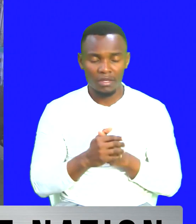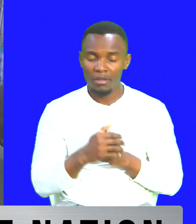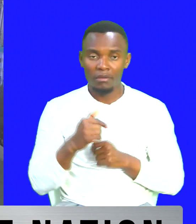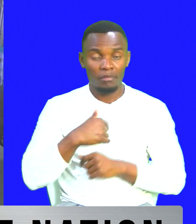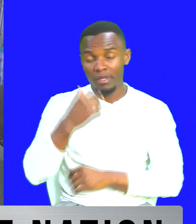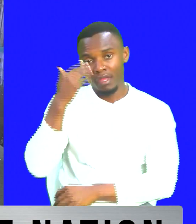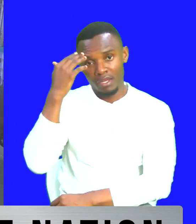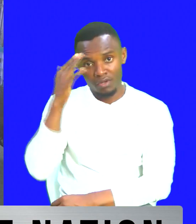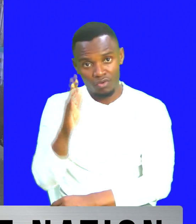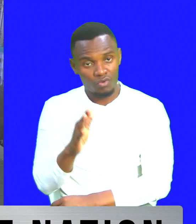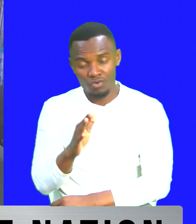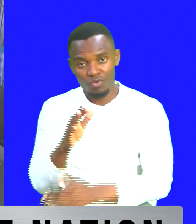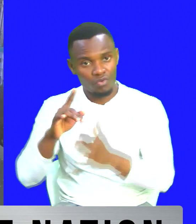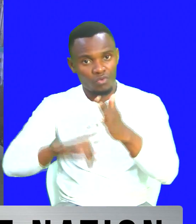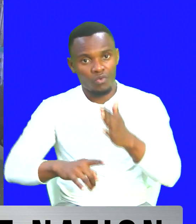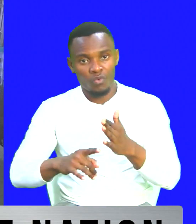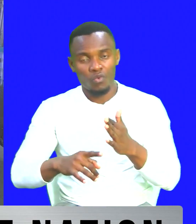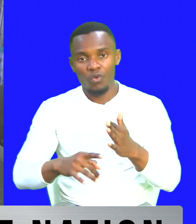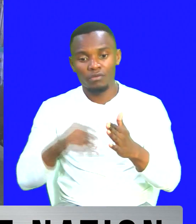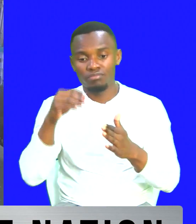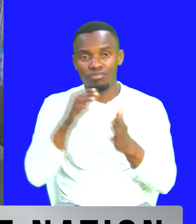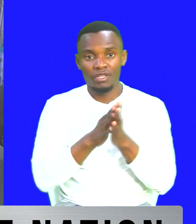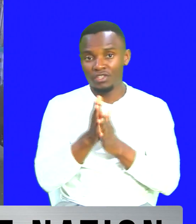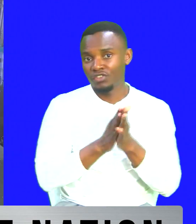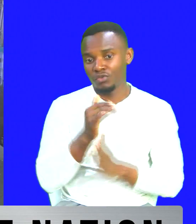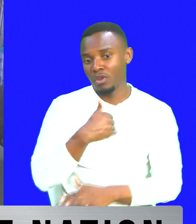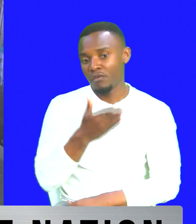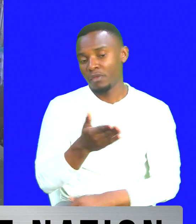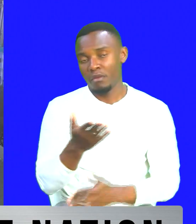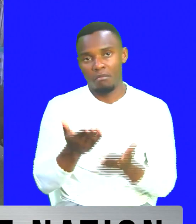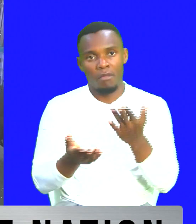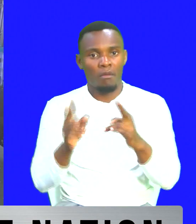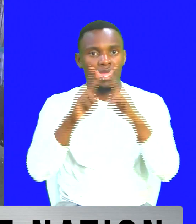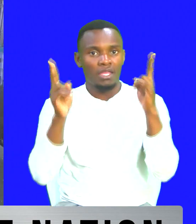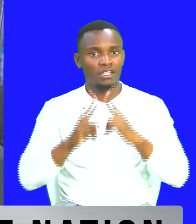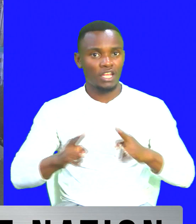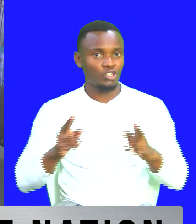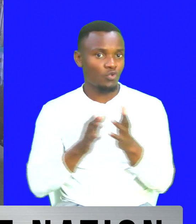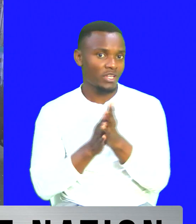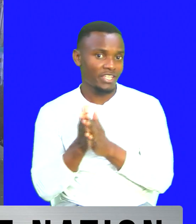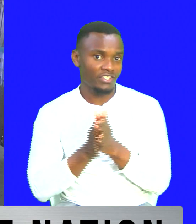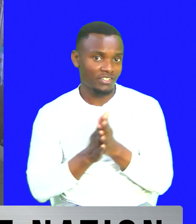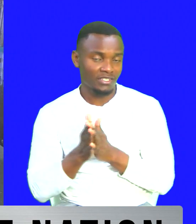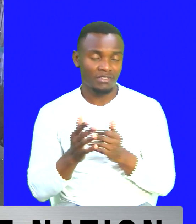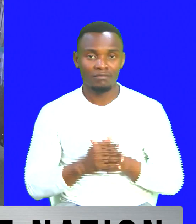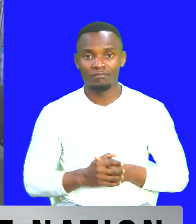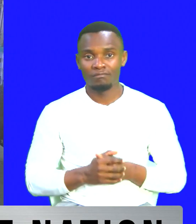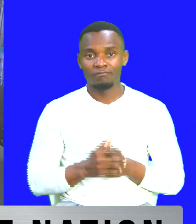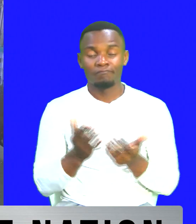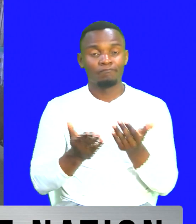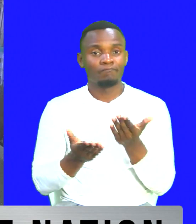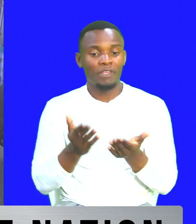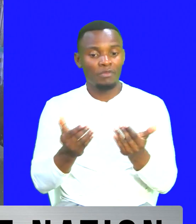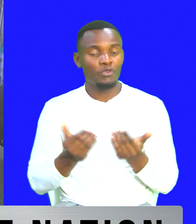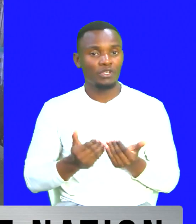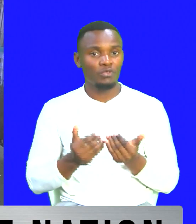there. Obviously, there are international interests, like you need the international